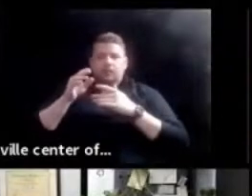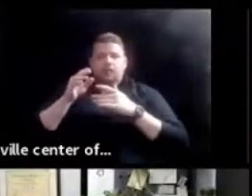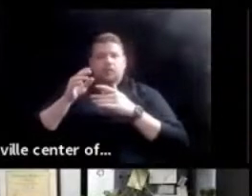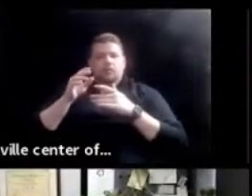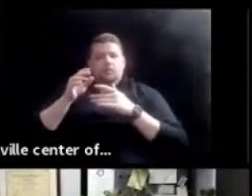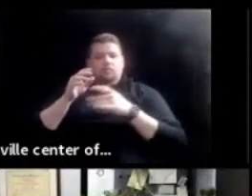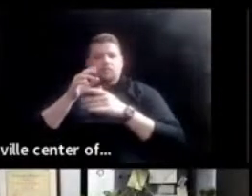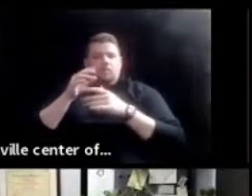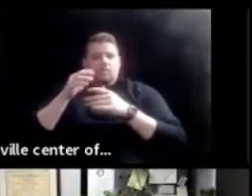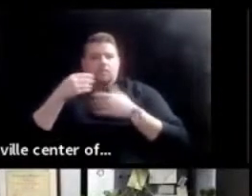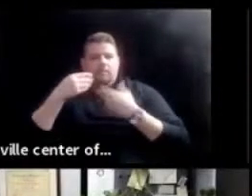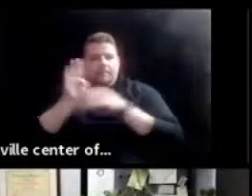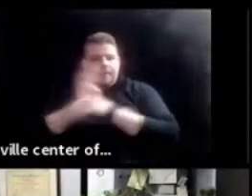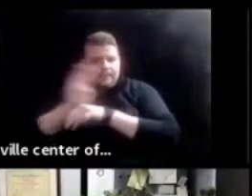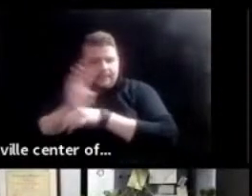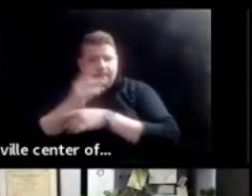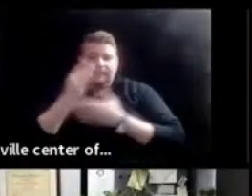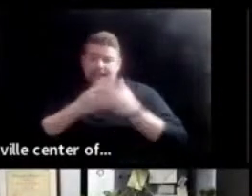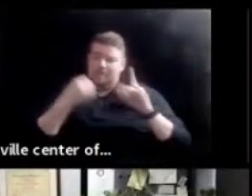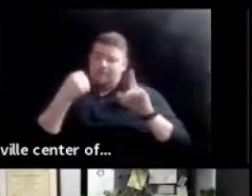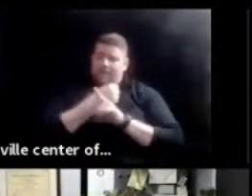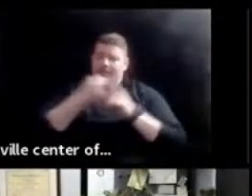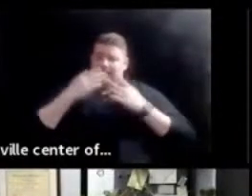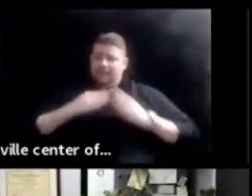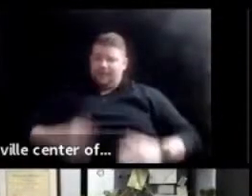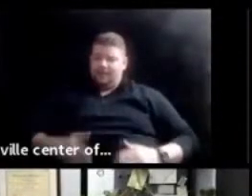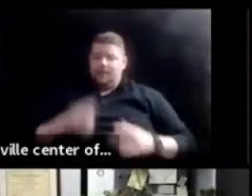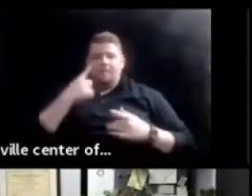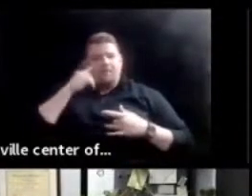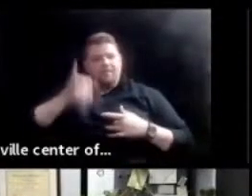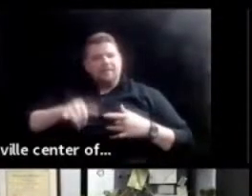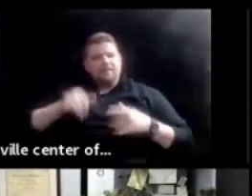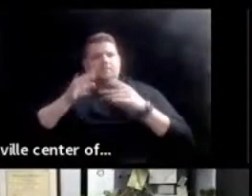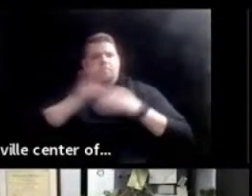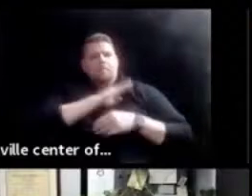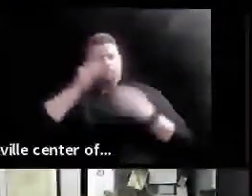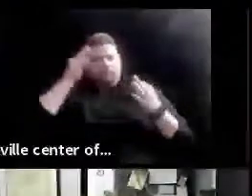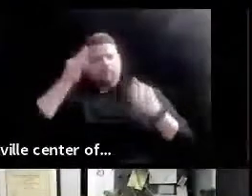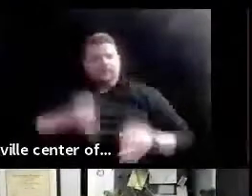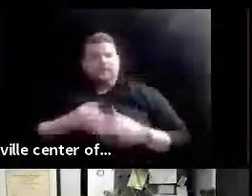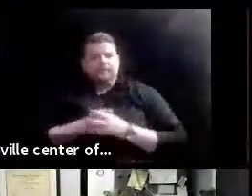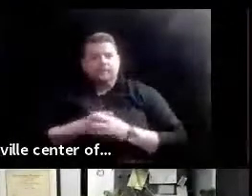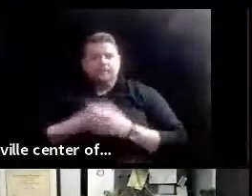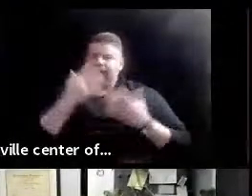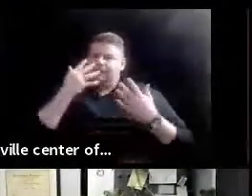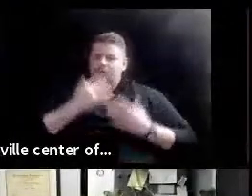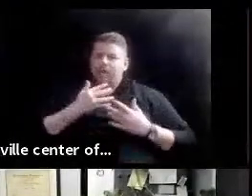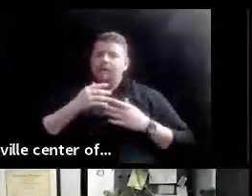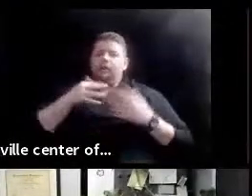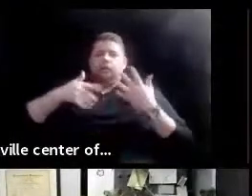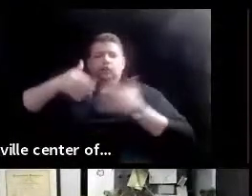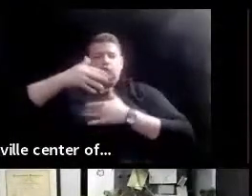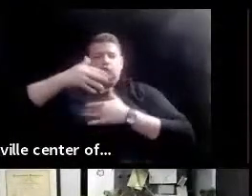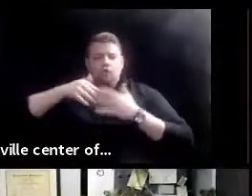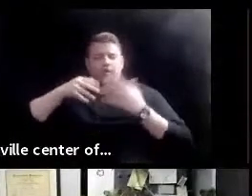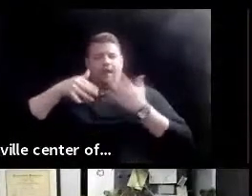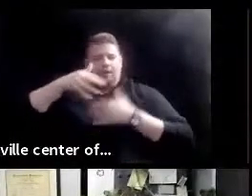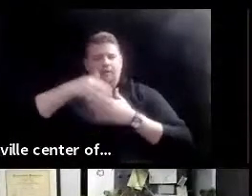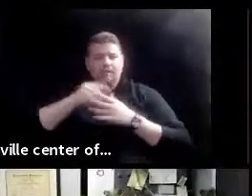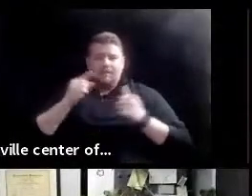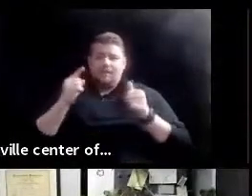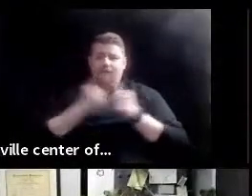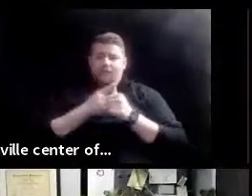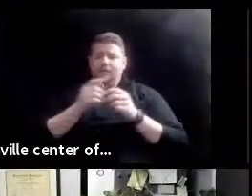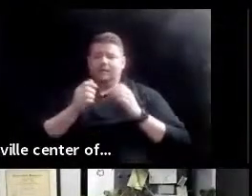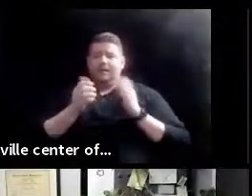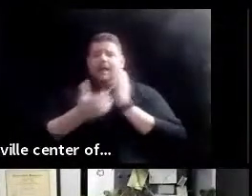assaulted. Yet this Board of Health's response is, that's unfortunate. Now let's get to tonight's social gatherings limitation. The First Amendment to